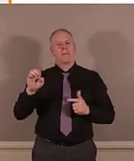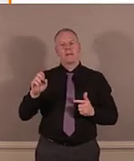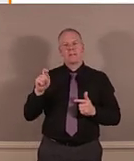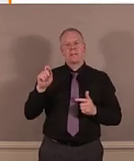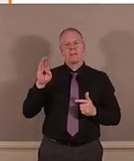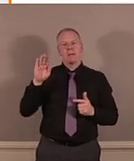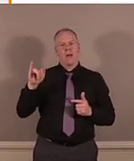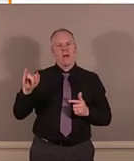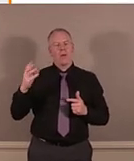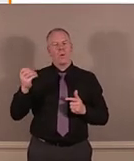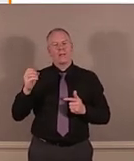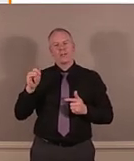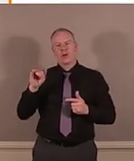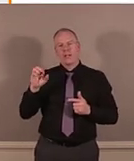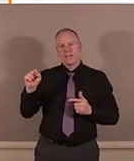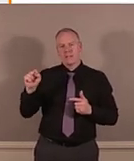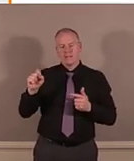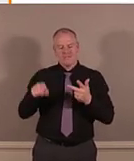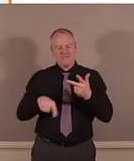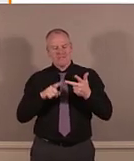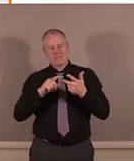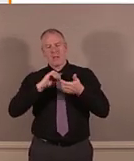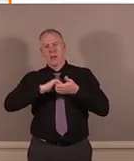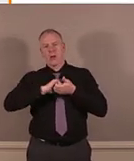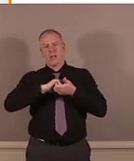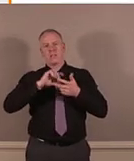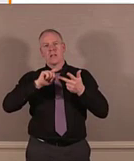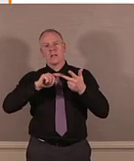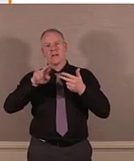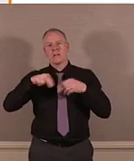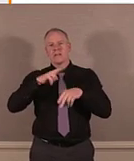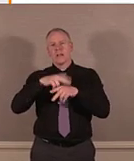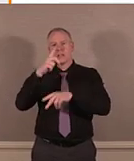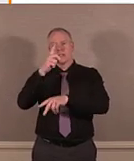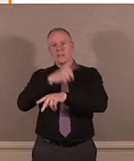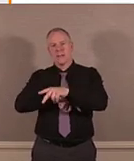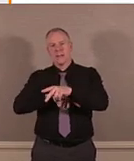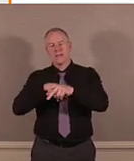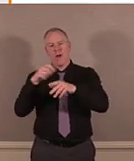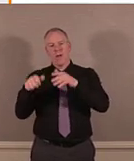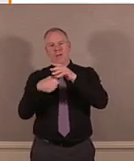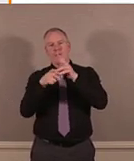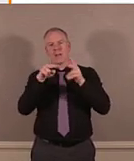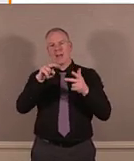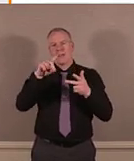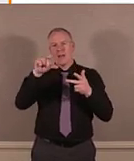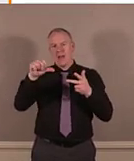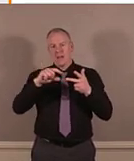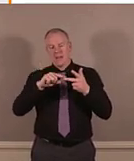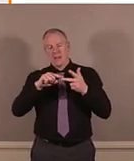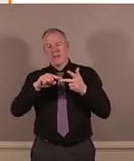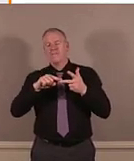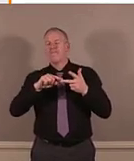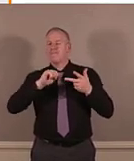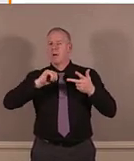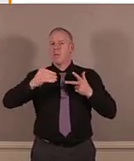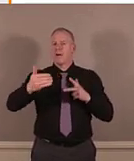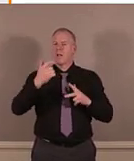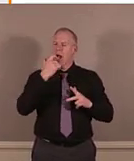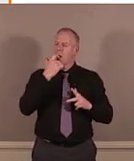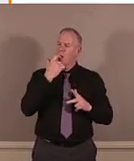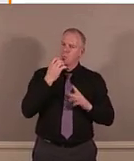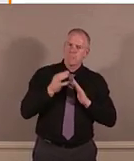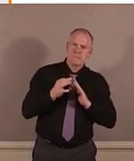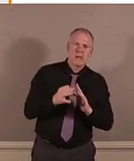and SOLAS, the practitioners. Our colleagues very much so in the National Disability Authority, who provided